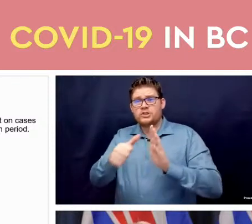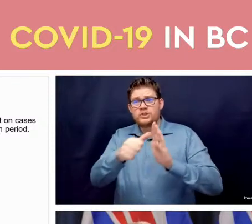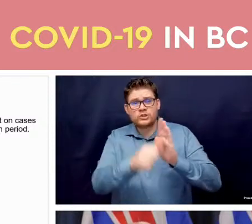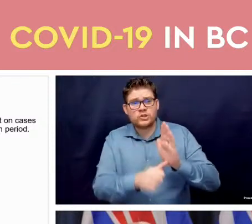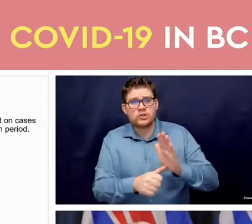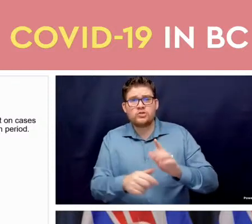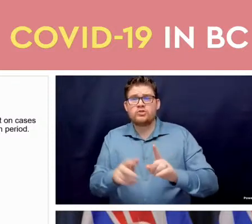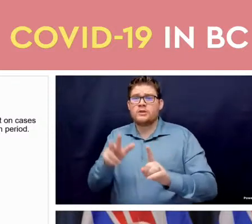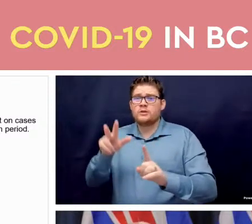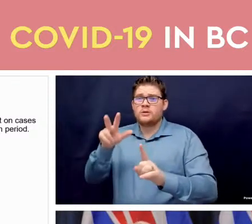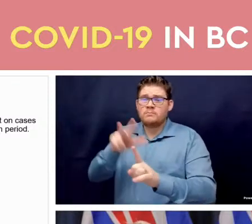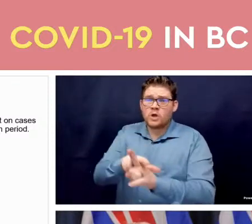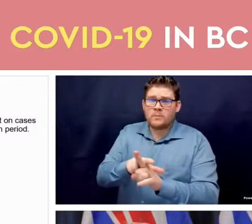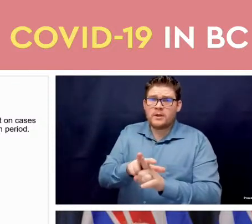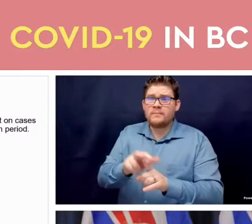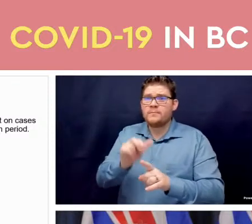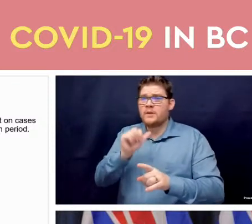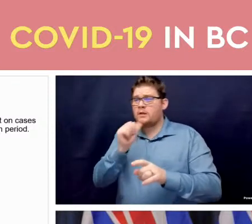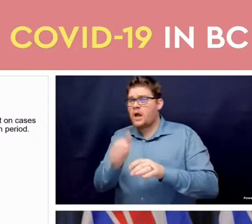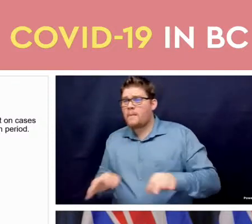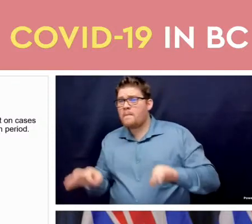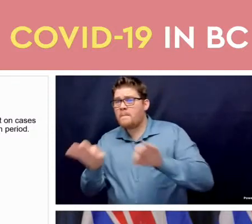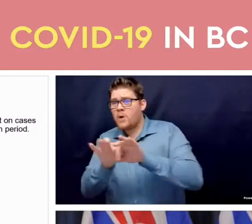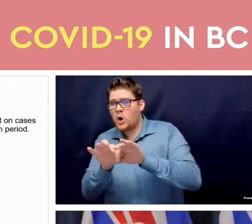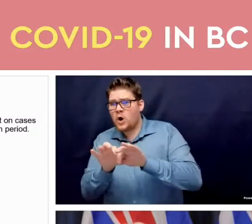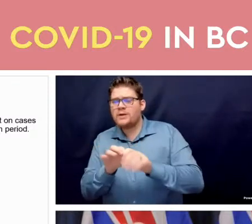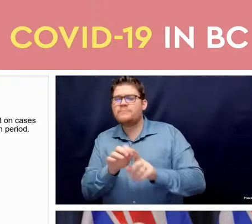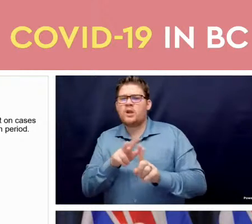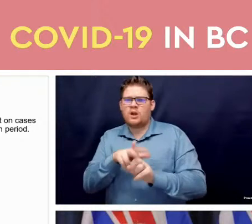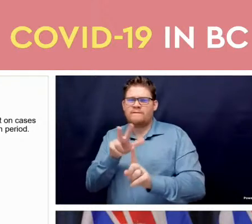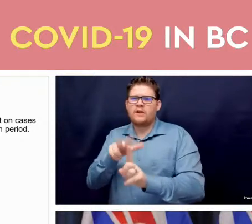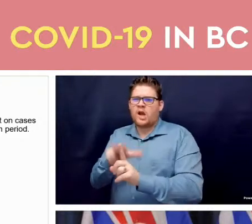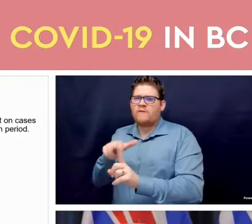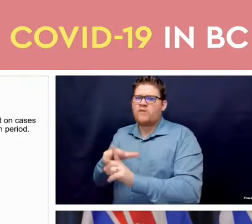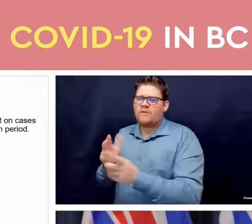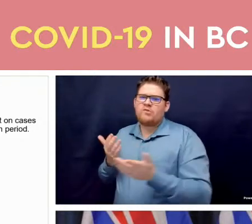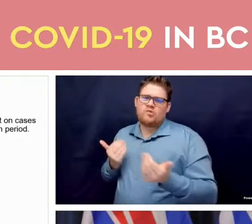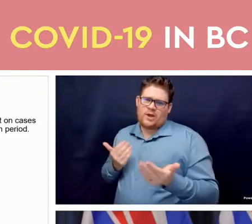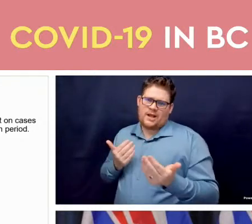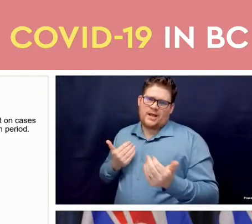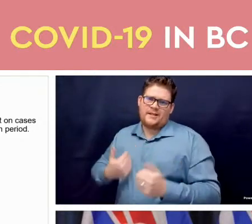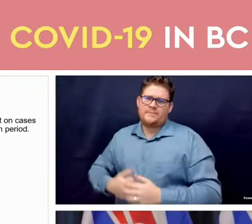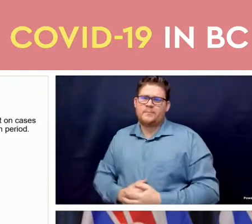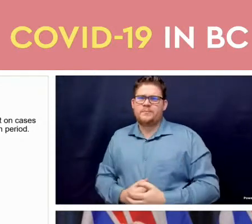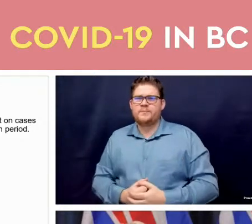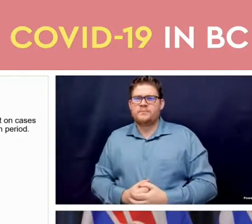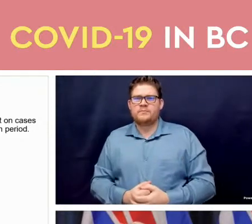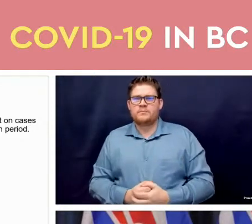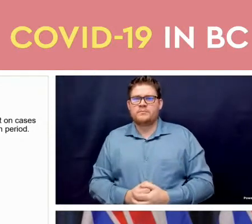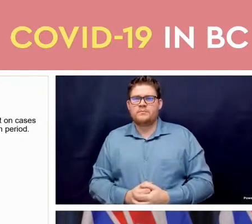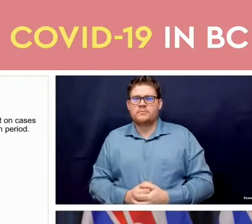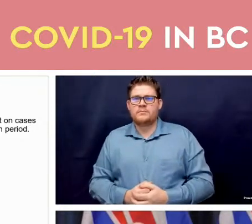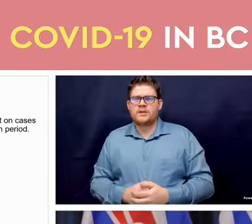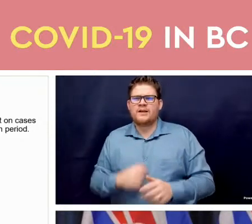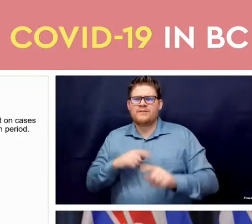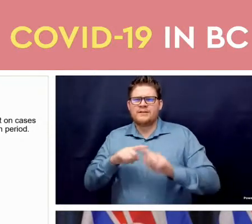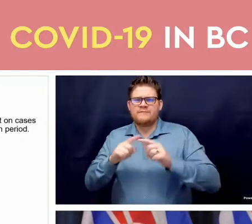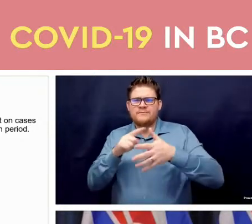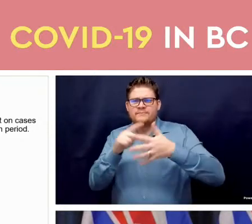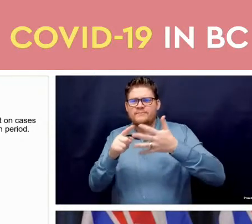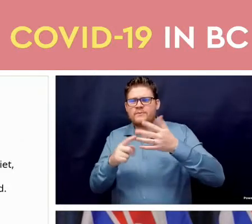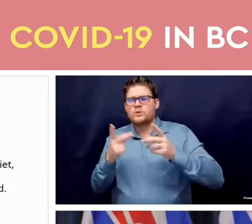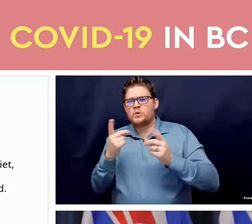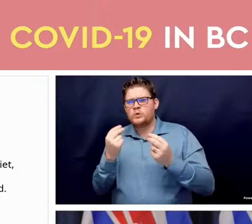putting all of those protocols in place are to try and get us through this next few weeks that are going to be the most challenging